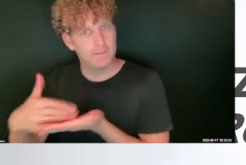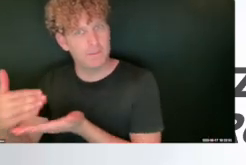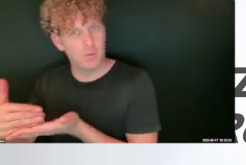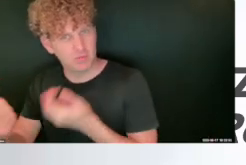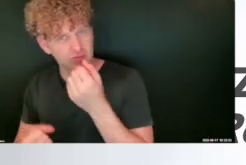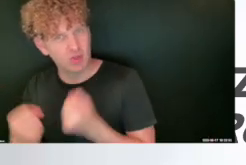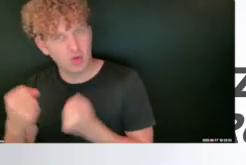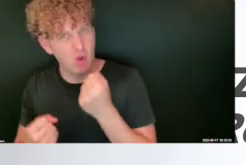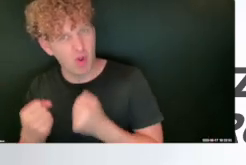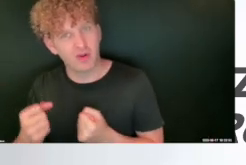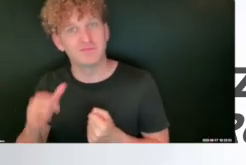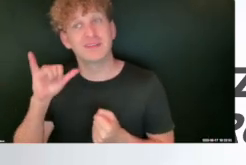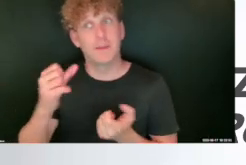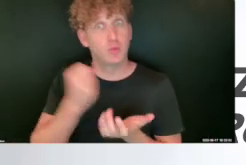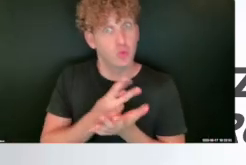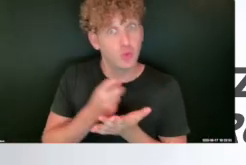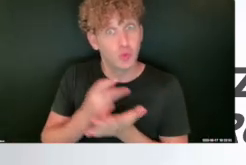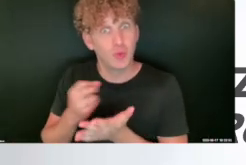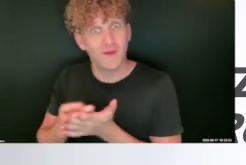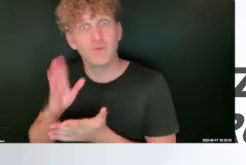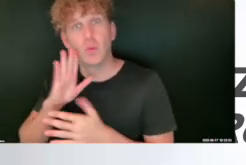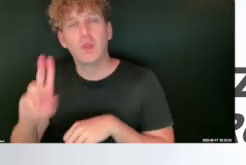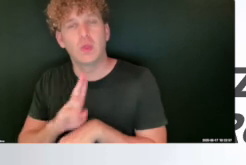non-participating repair facilities.